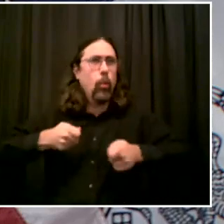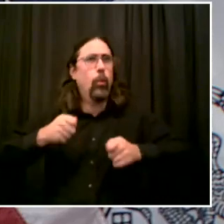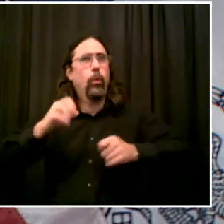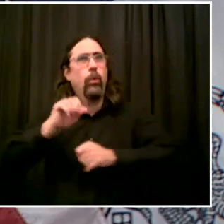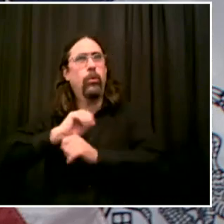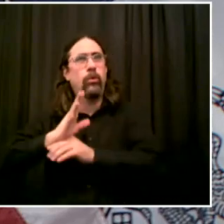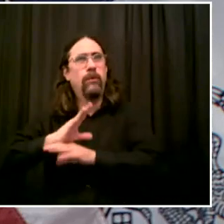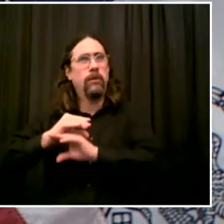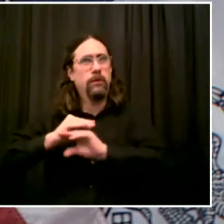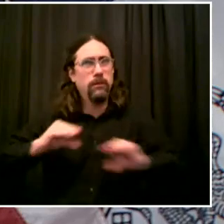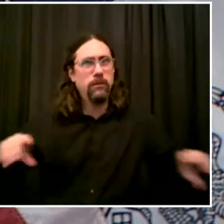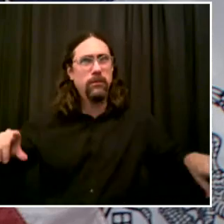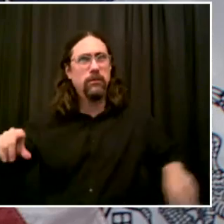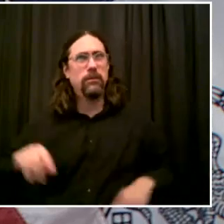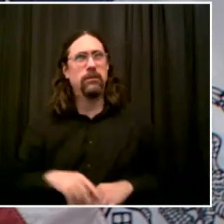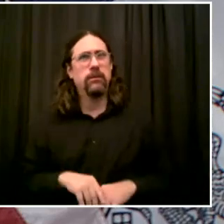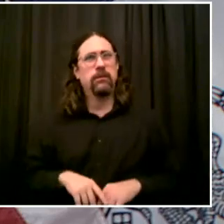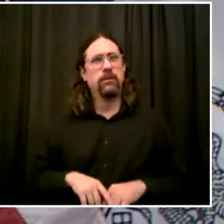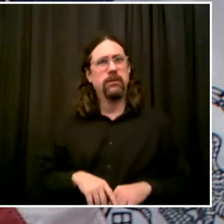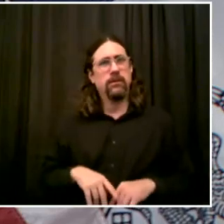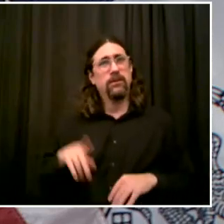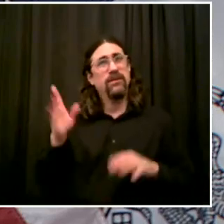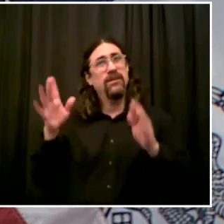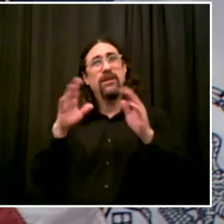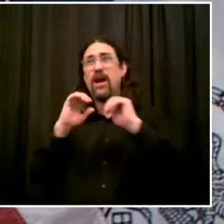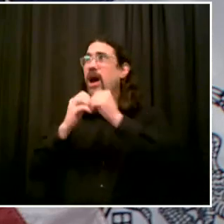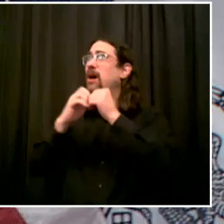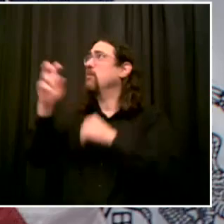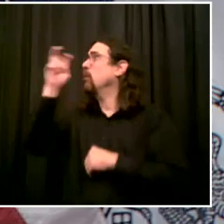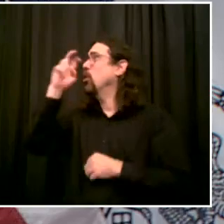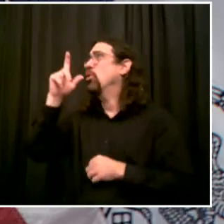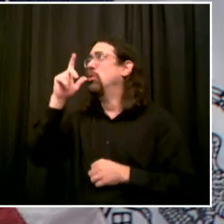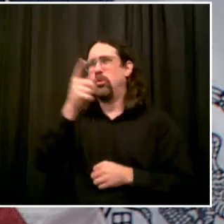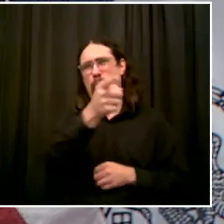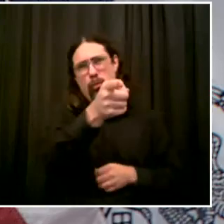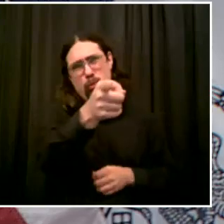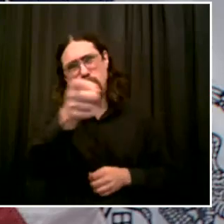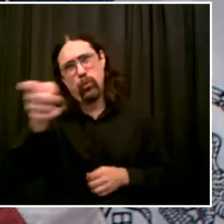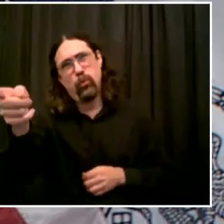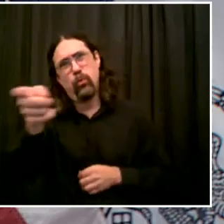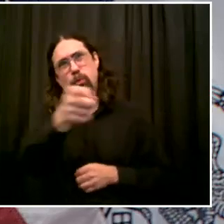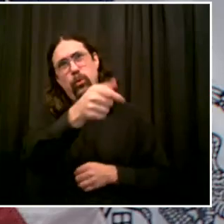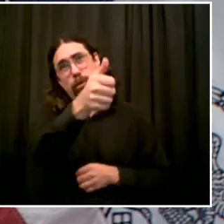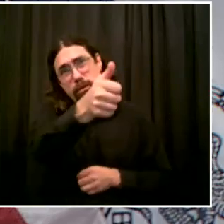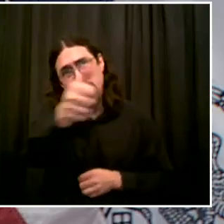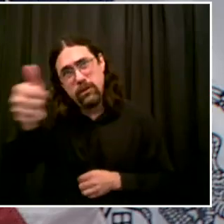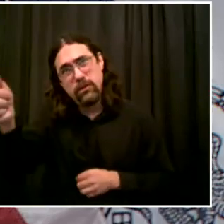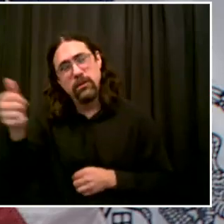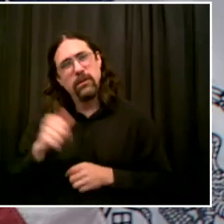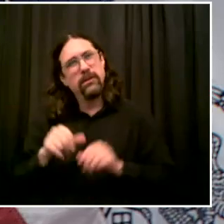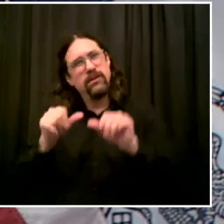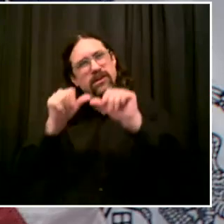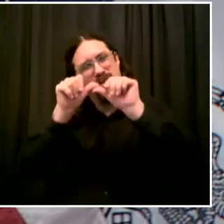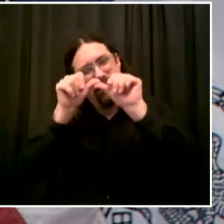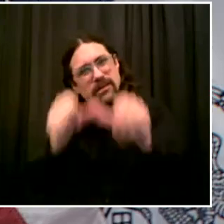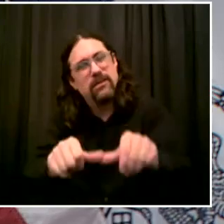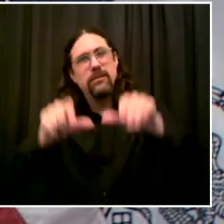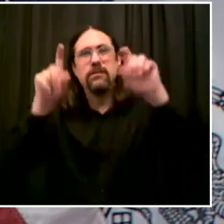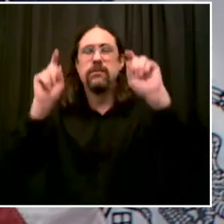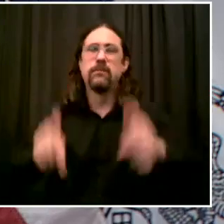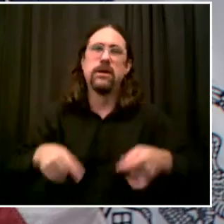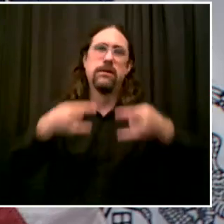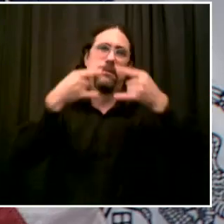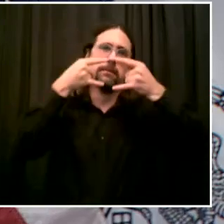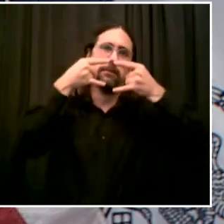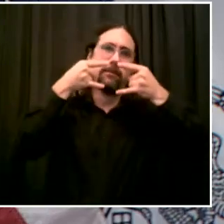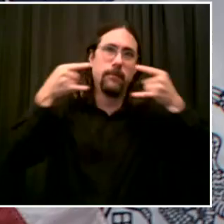City. So one of the things that's working, and one of the things that we have on a scale far beyond what any other part of the country has, is